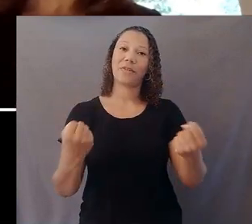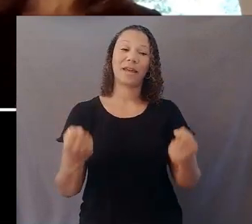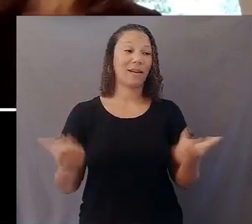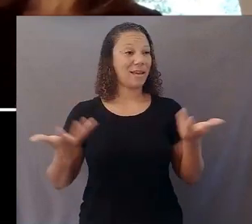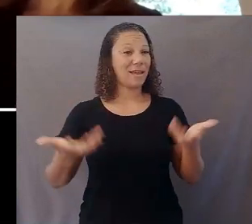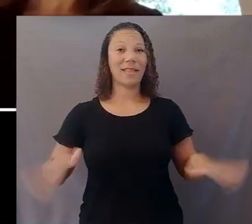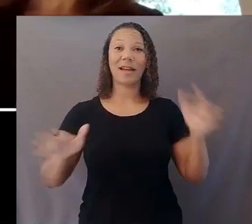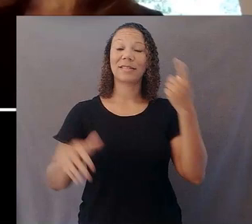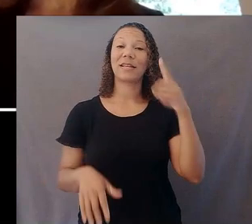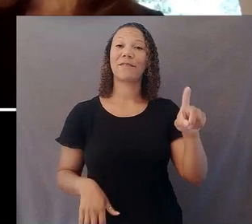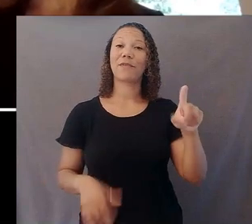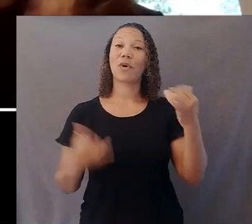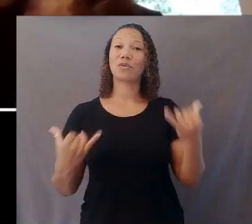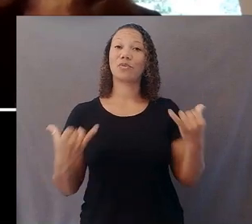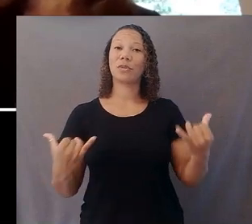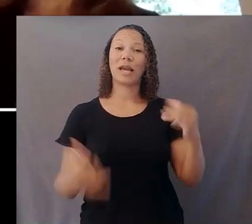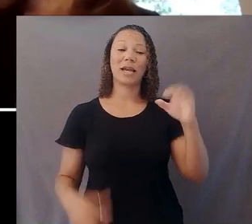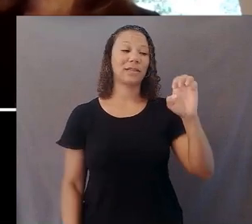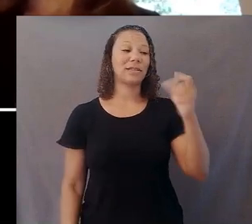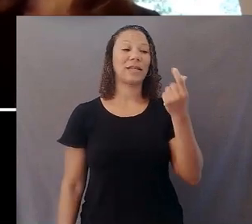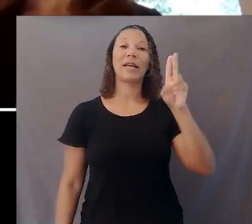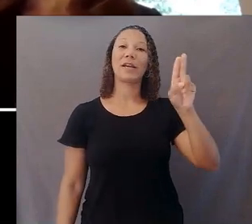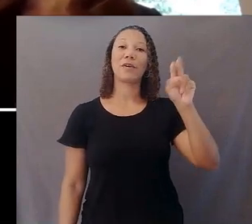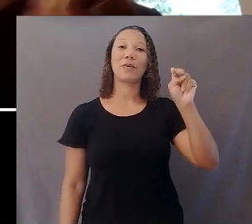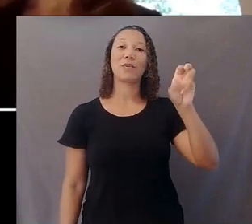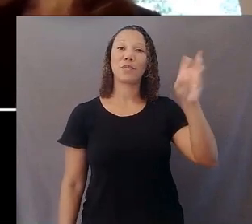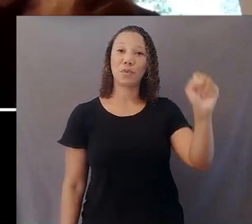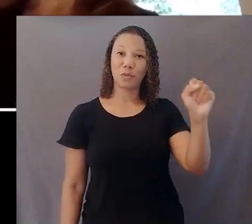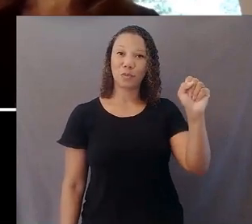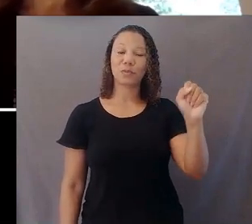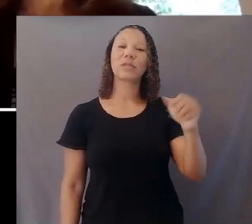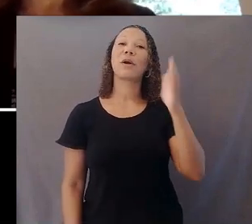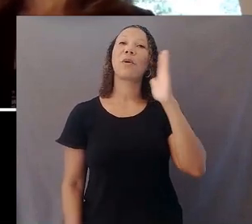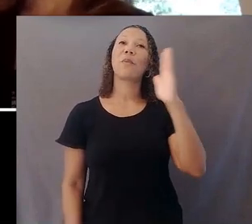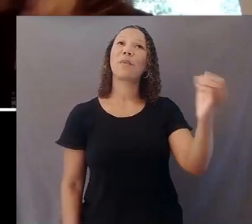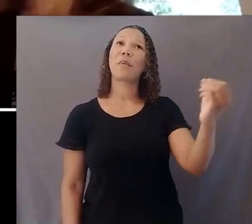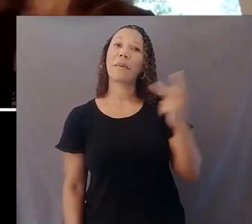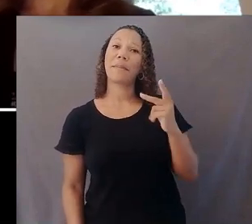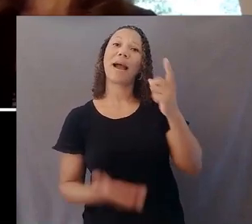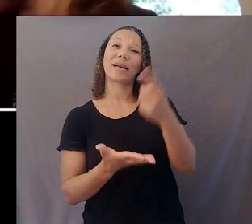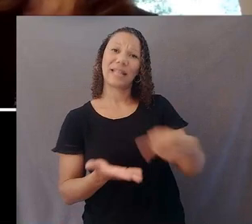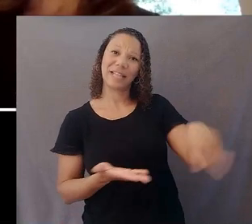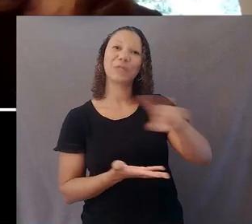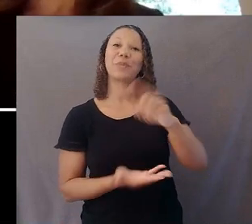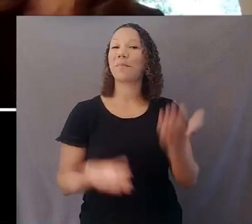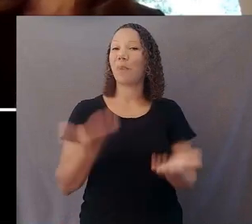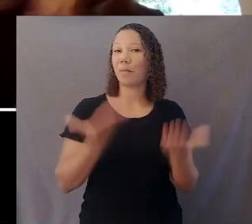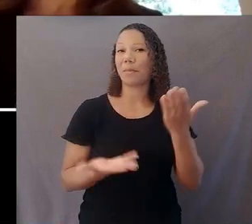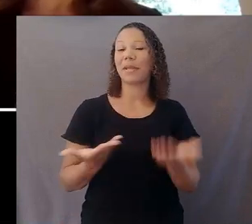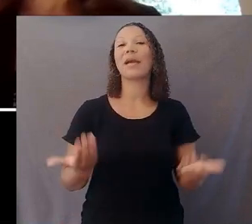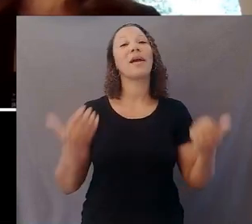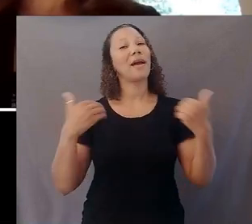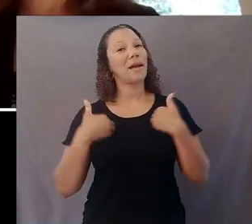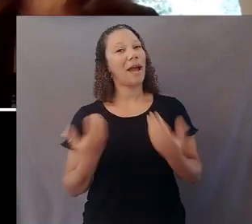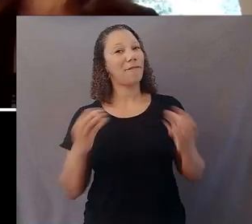it for today's edition of EGU News, and we'll be back next week probably with more information for